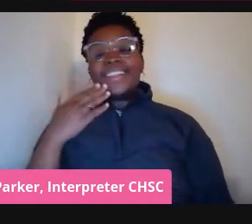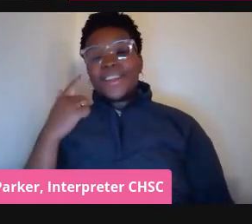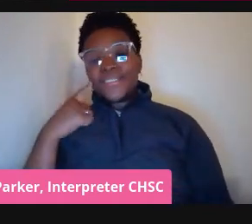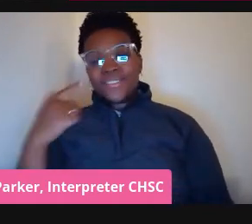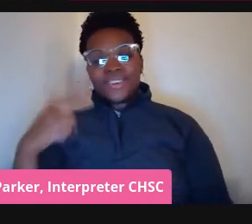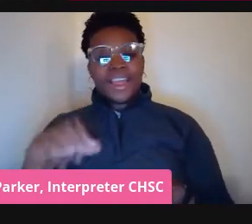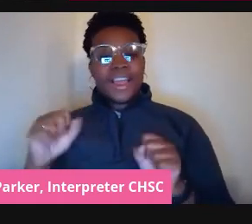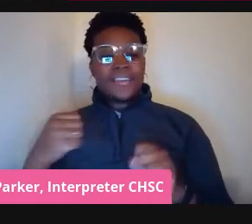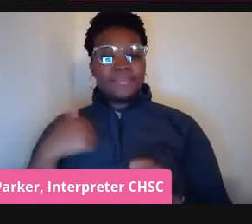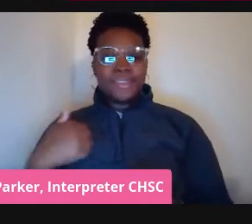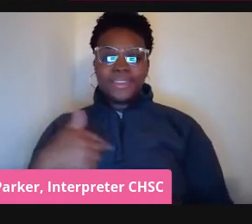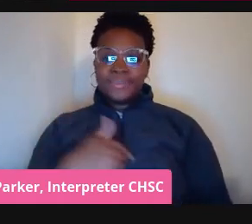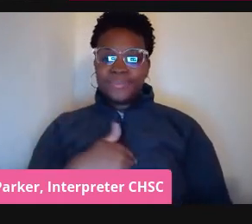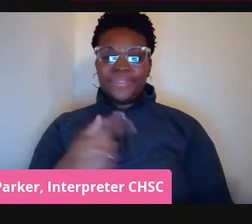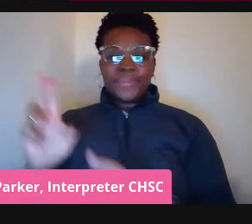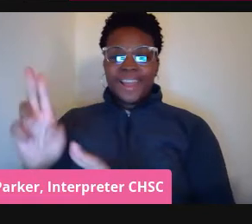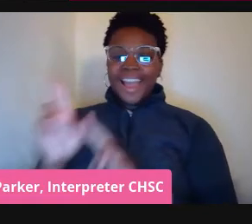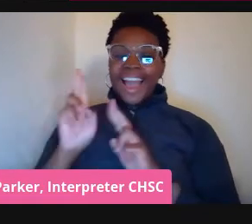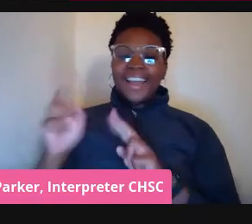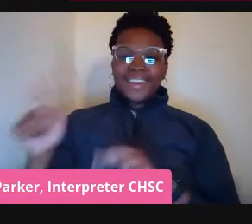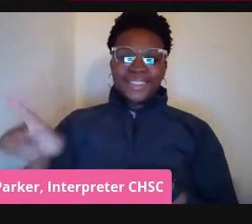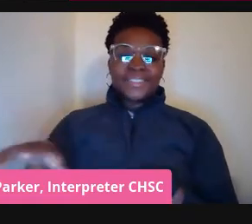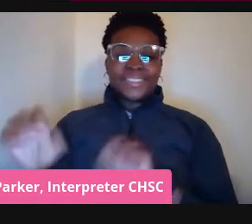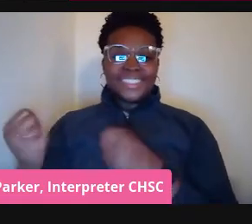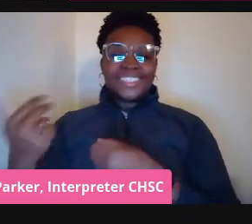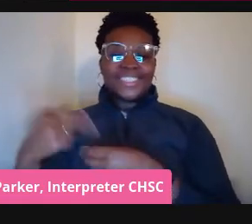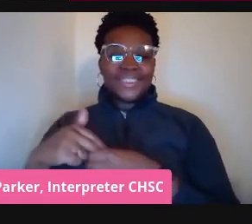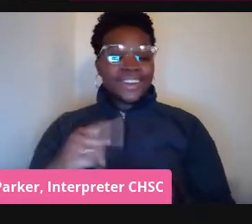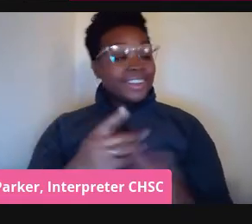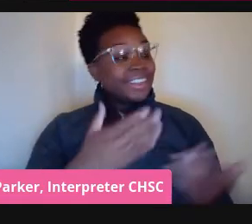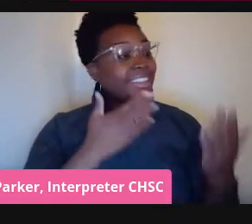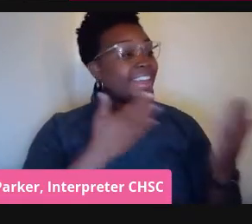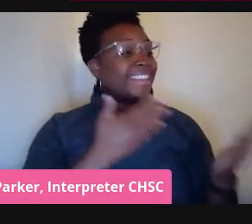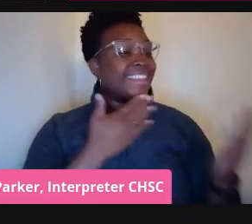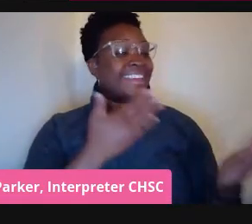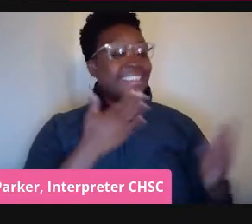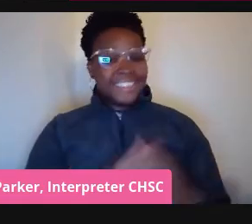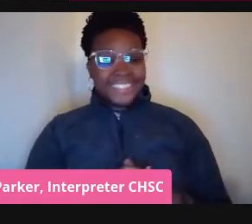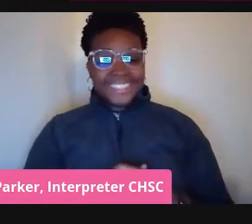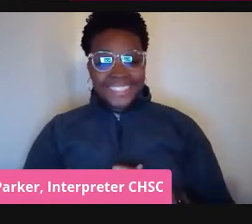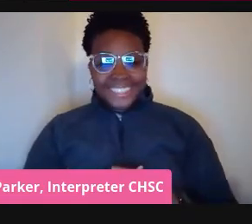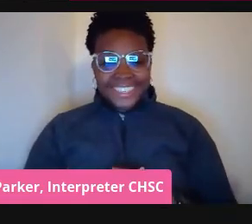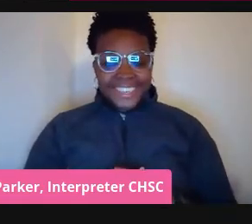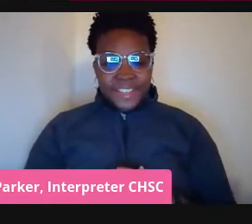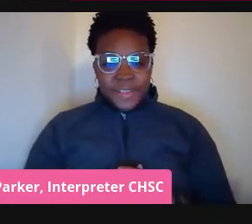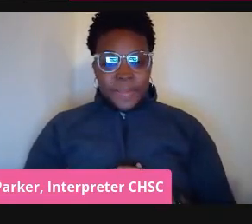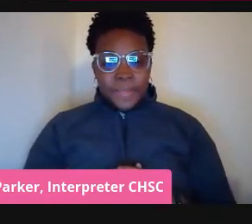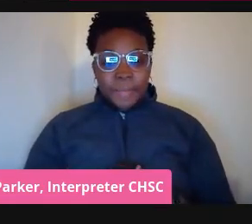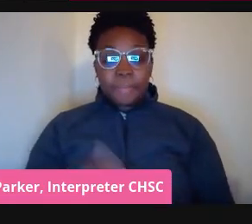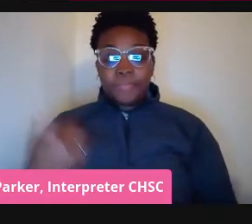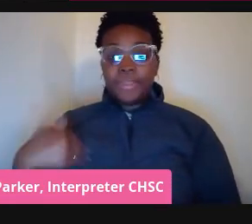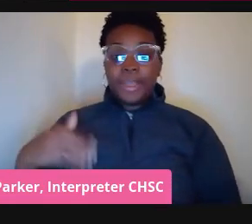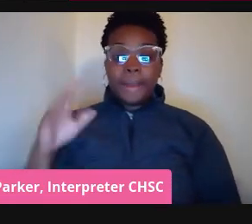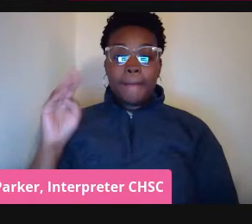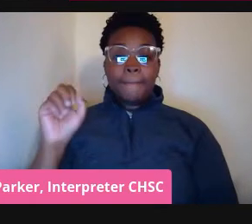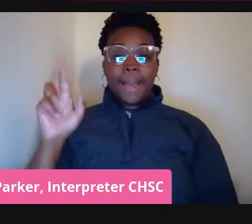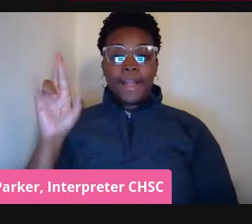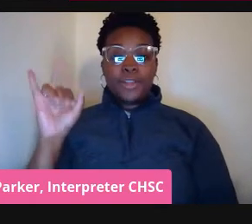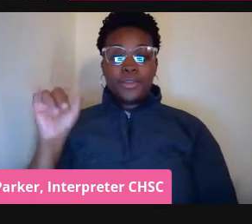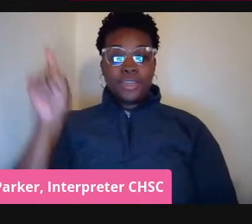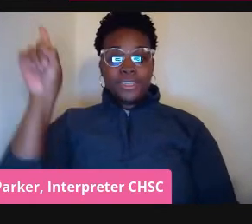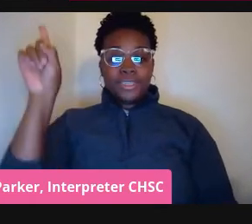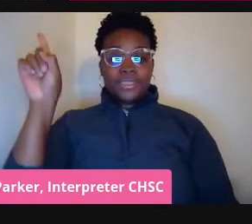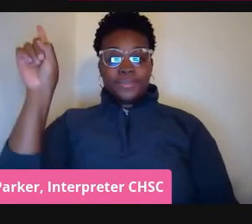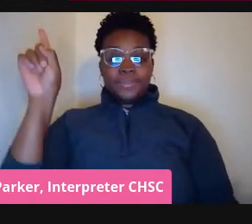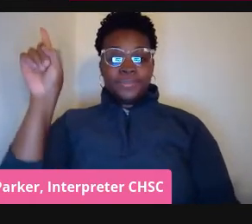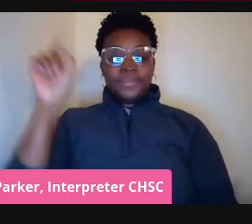amazing. We're so honored to have you. We're so honored to have you. Thank you. Thank you. So I'm Mallory Martin with Repro, and I'm going to